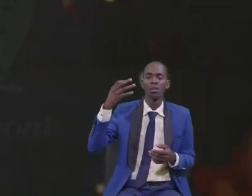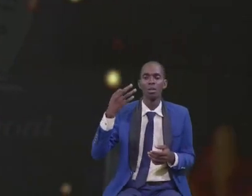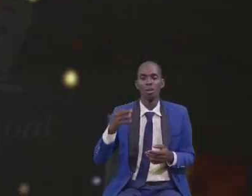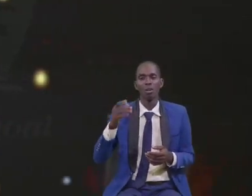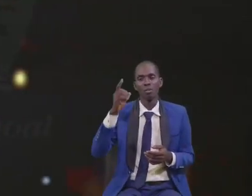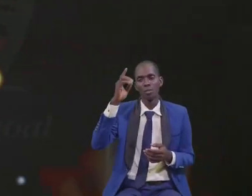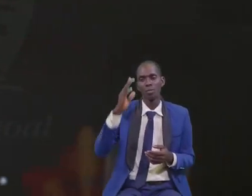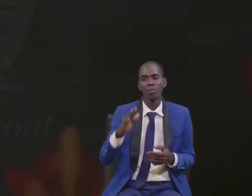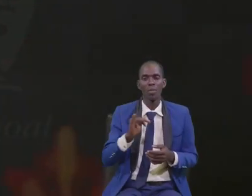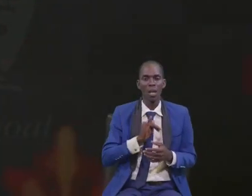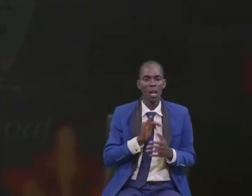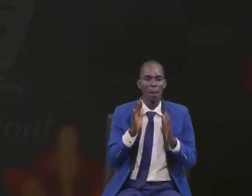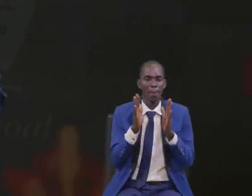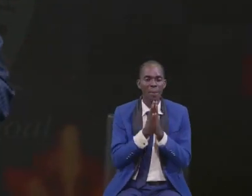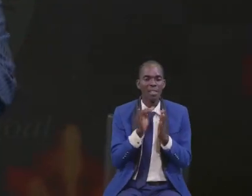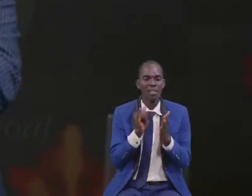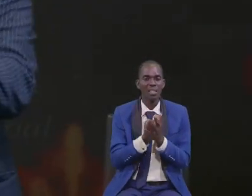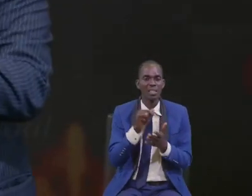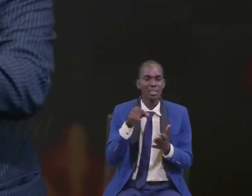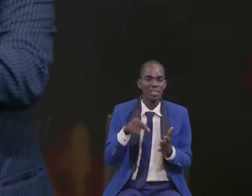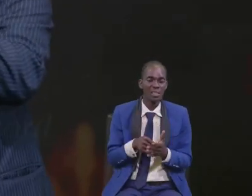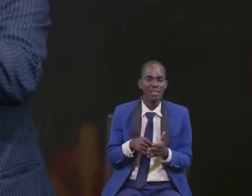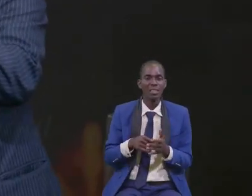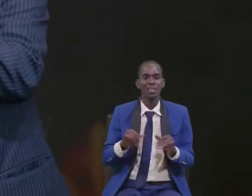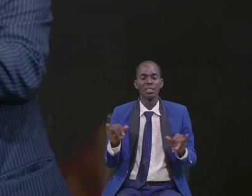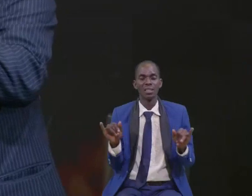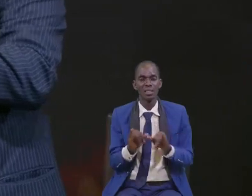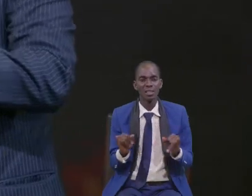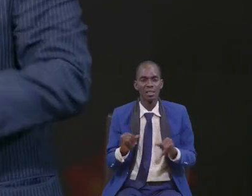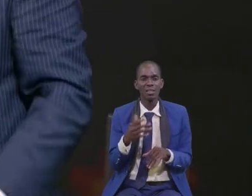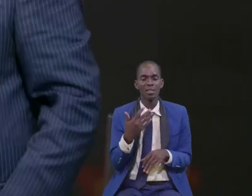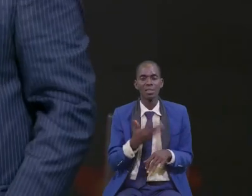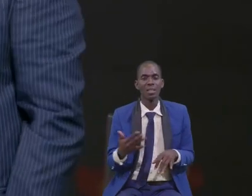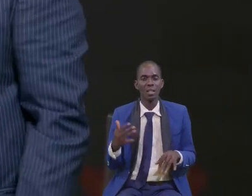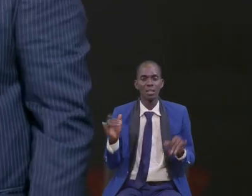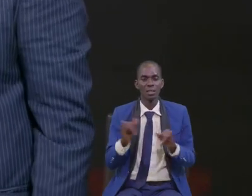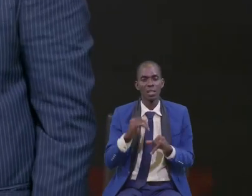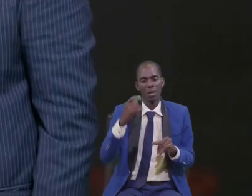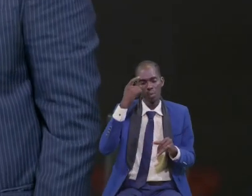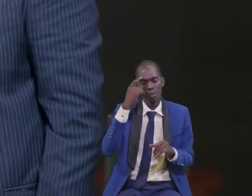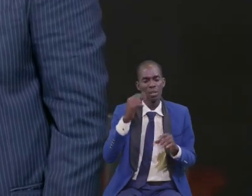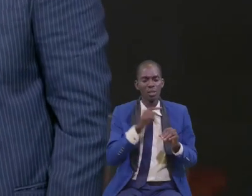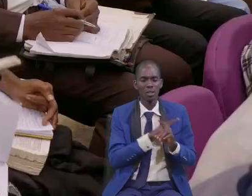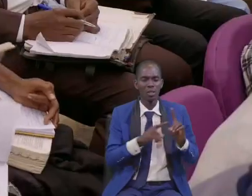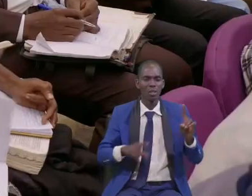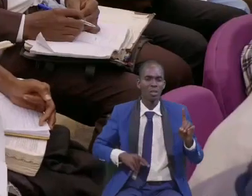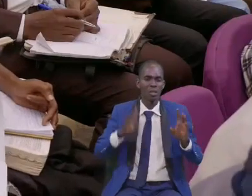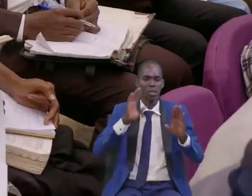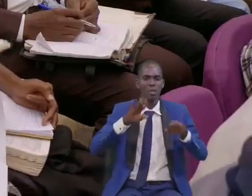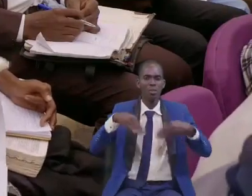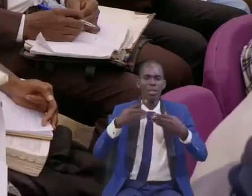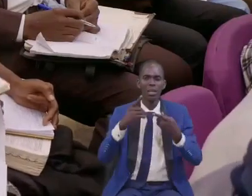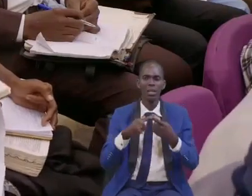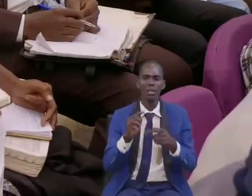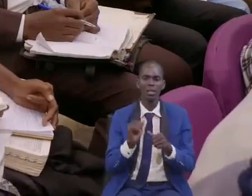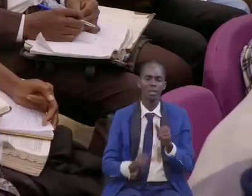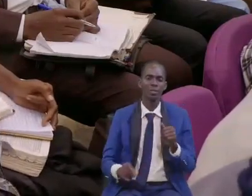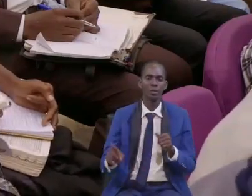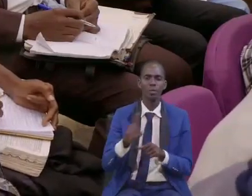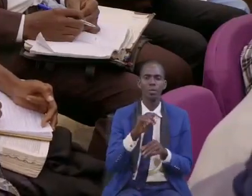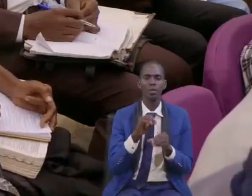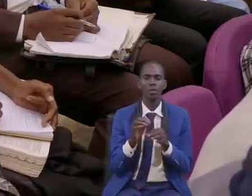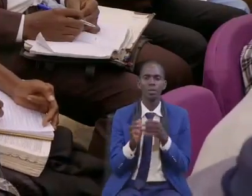God. I pray that this same attitude and mindset the Lord will give everyone in Jesus' name. In